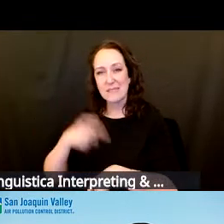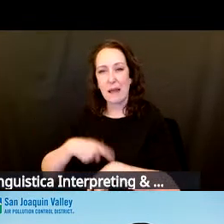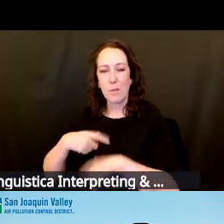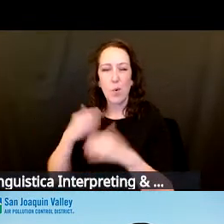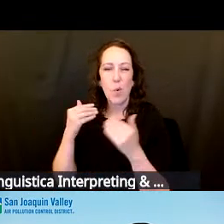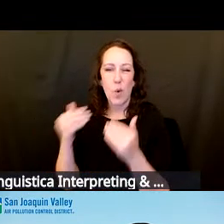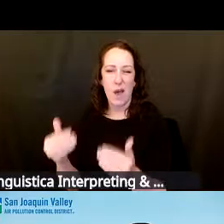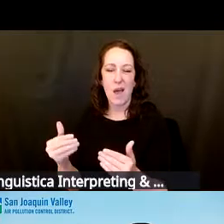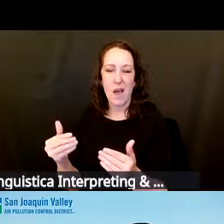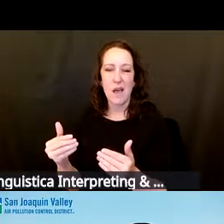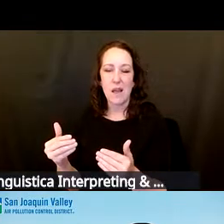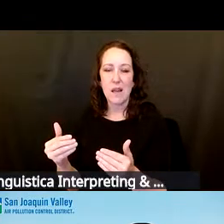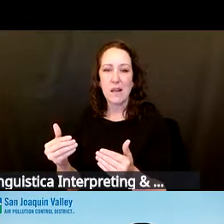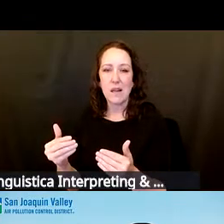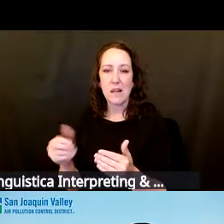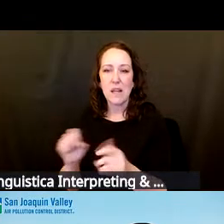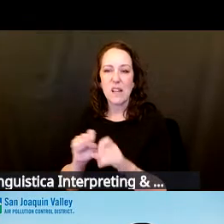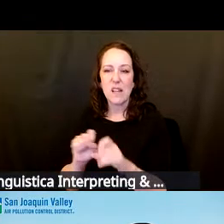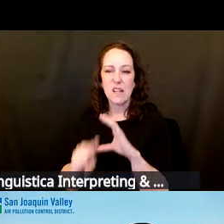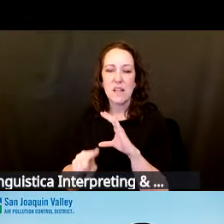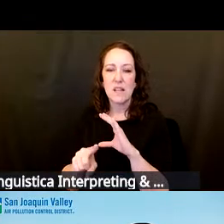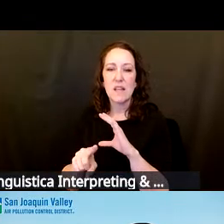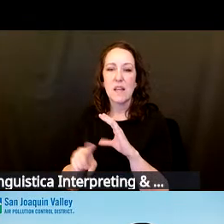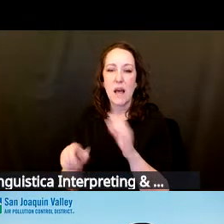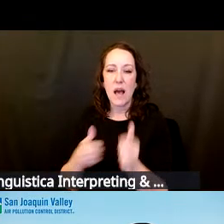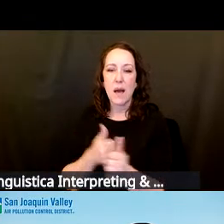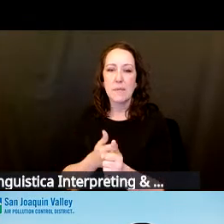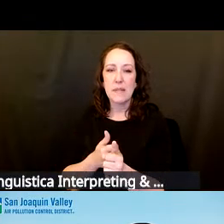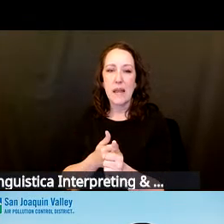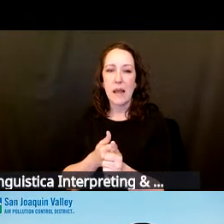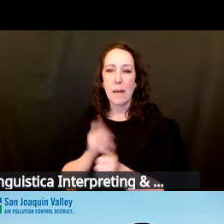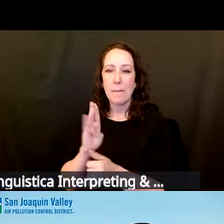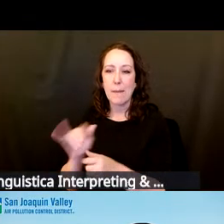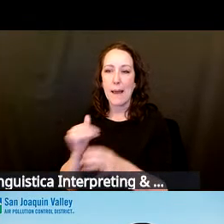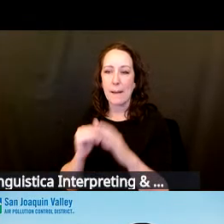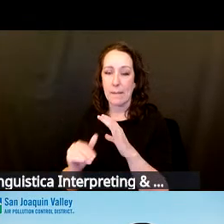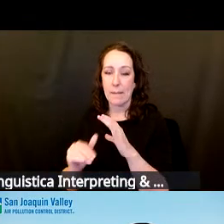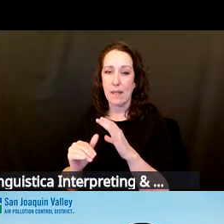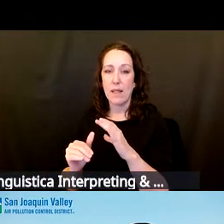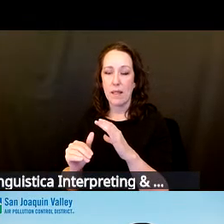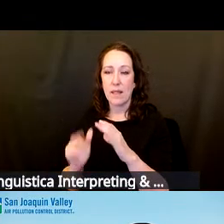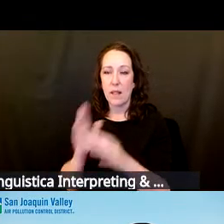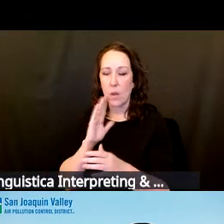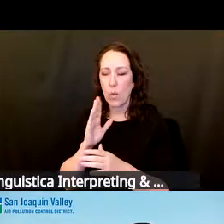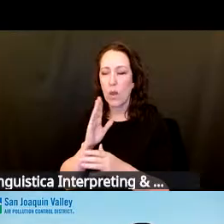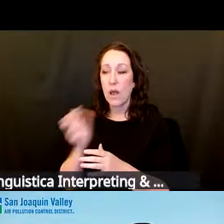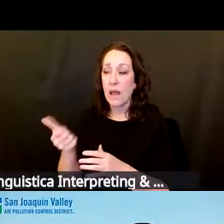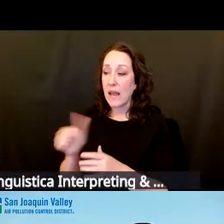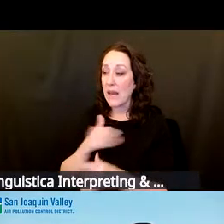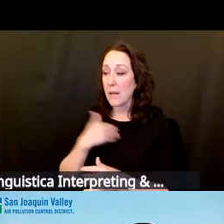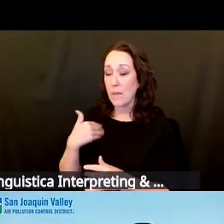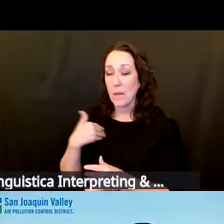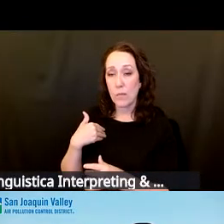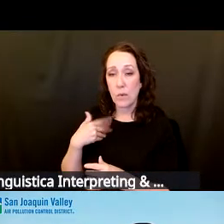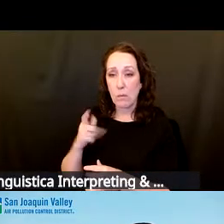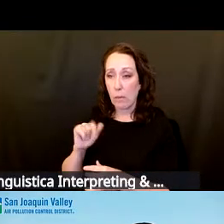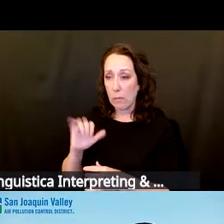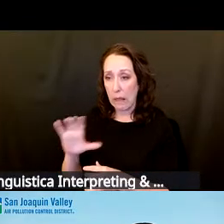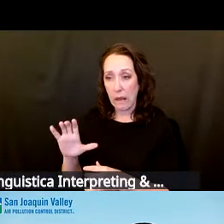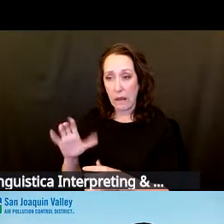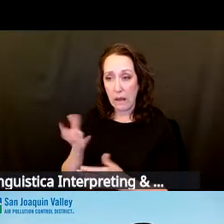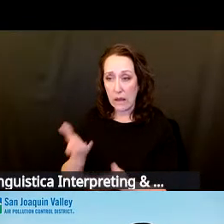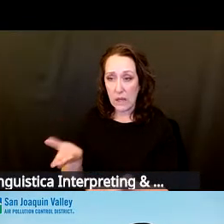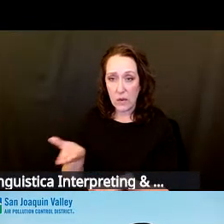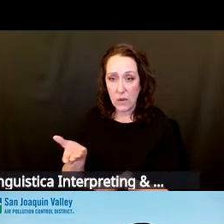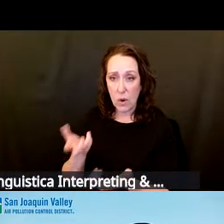and send those updates via email. But yeah, if there's any members of the public here that